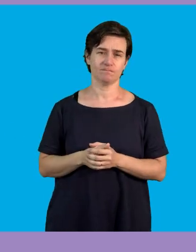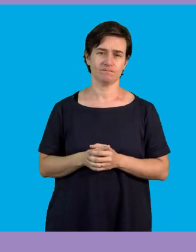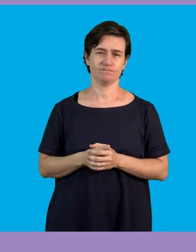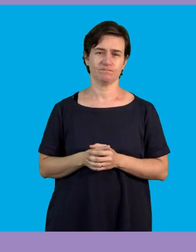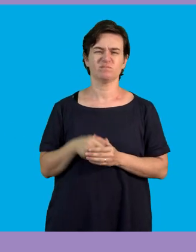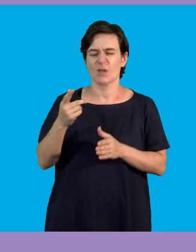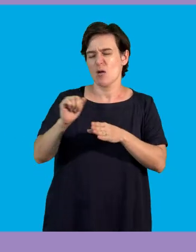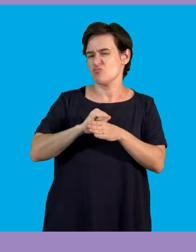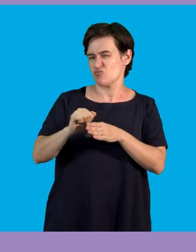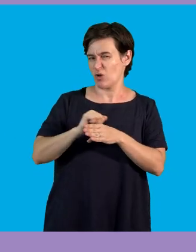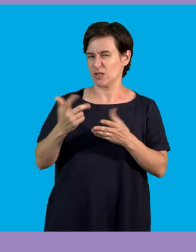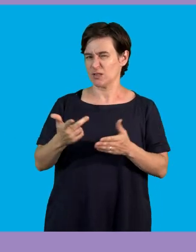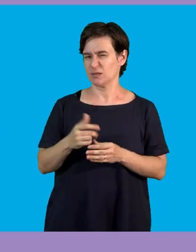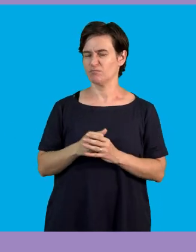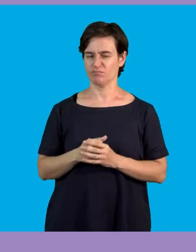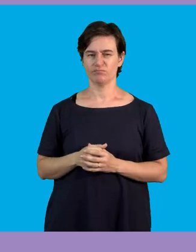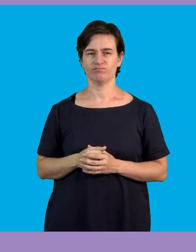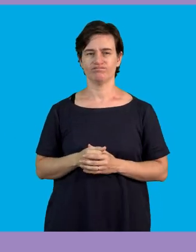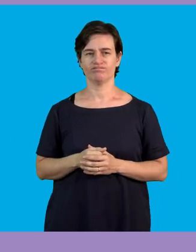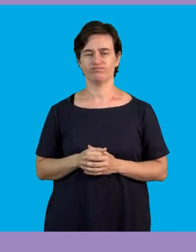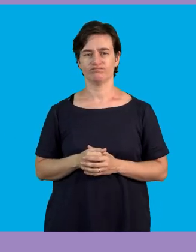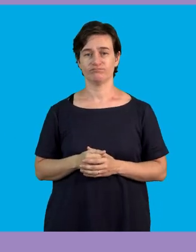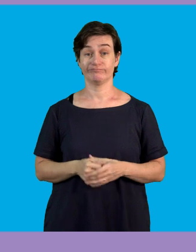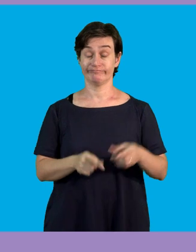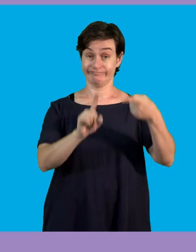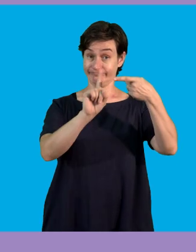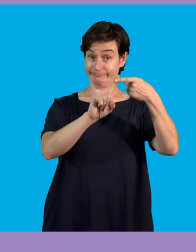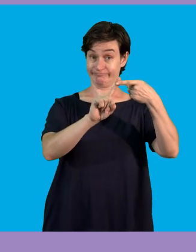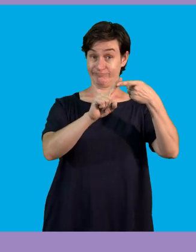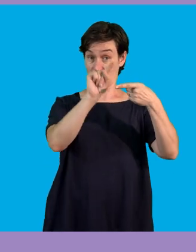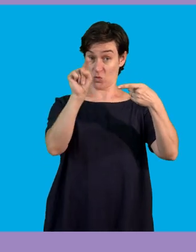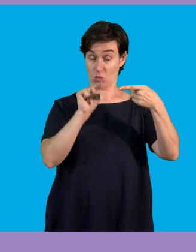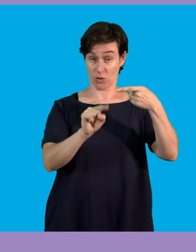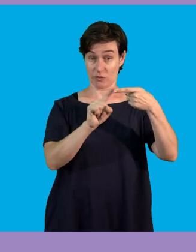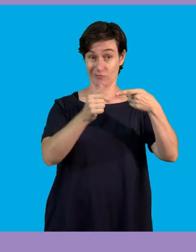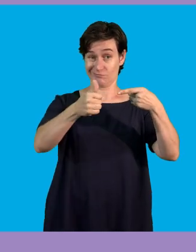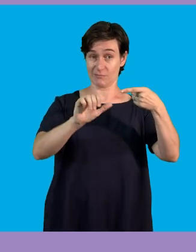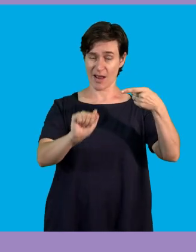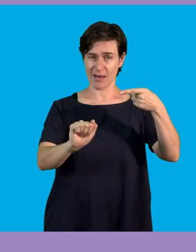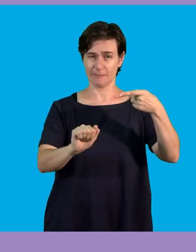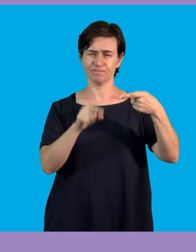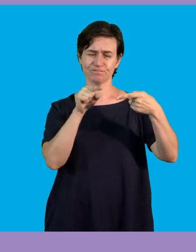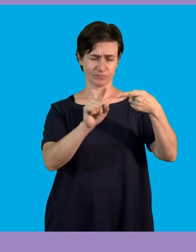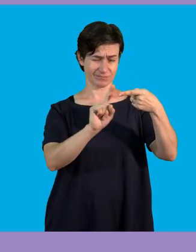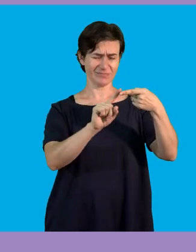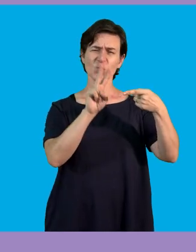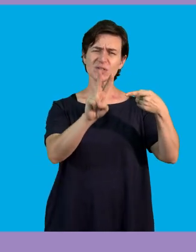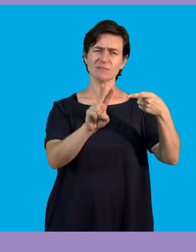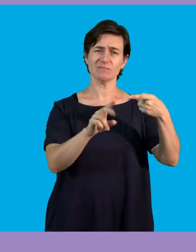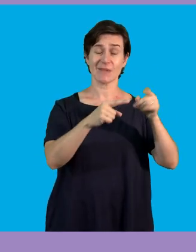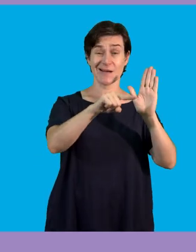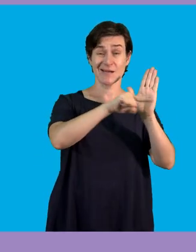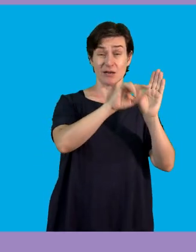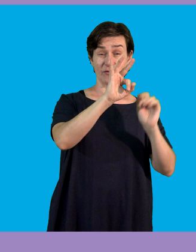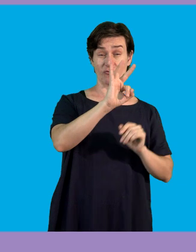equations. Let's do a pre-knowledge practice. Our first question is, in the